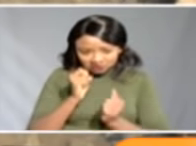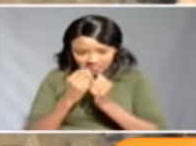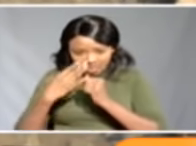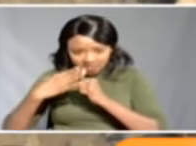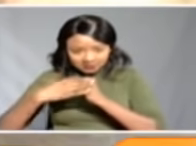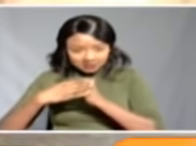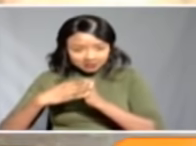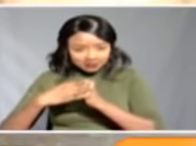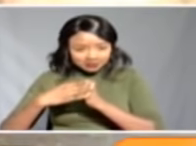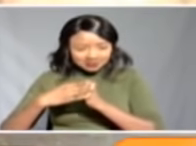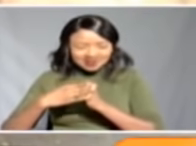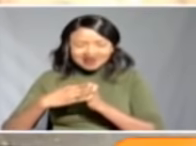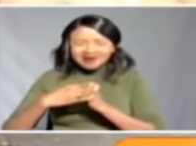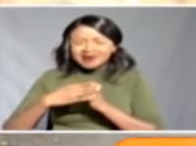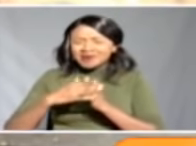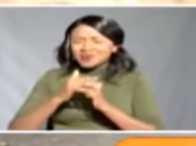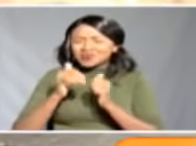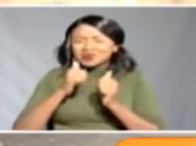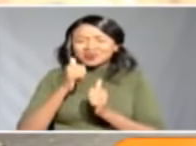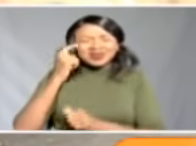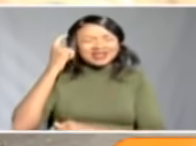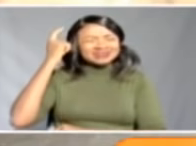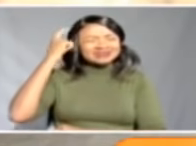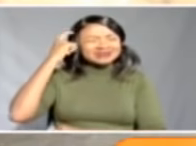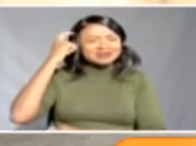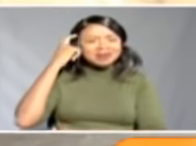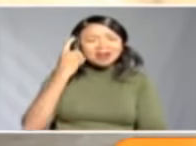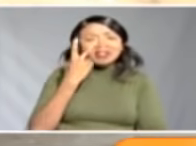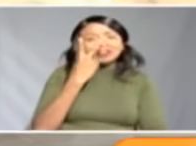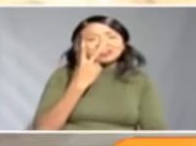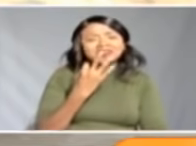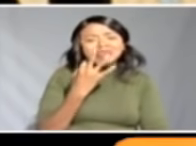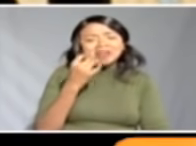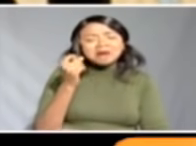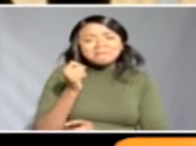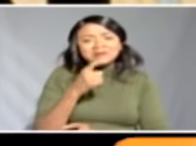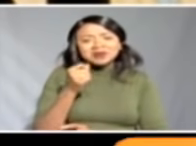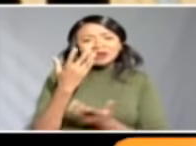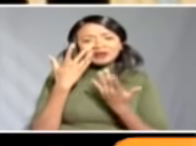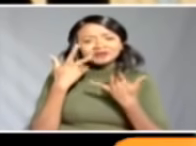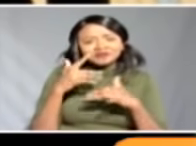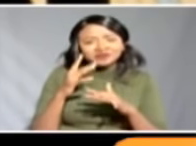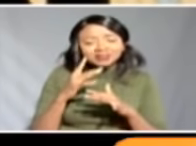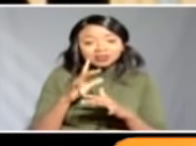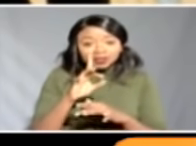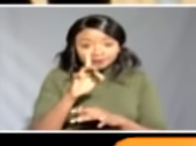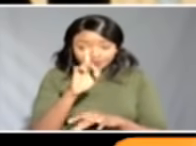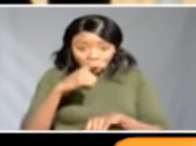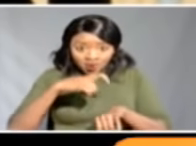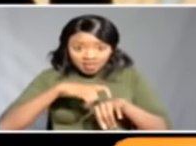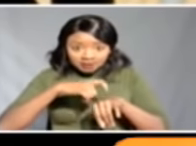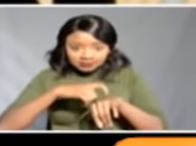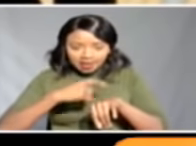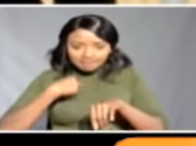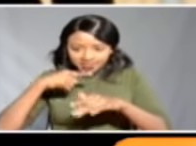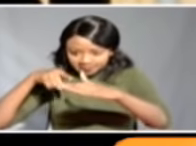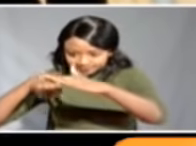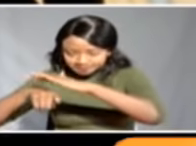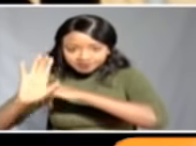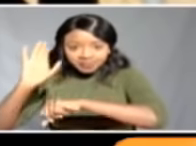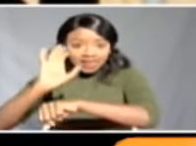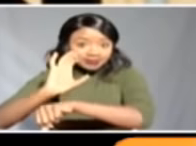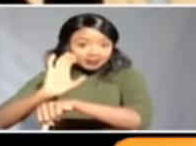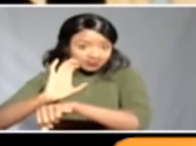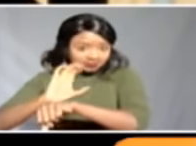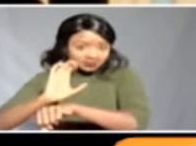2019. It's still fresh in her mind more than 3 months later. Kuna siku ingine hapo nilikuwa nimeenda church